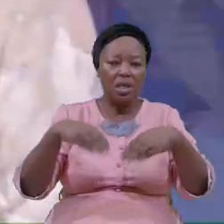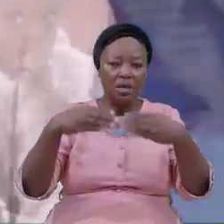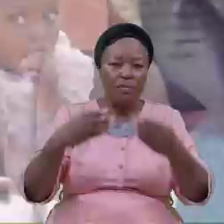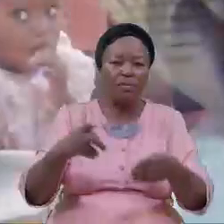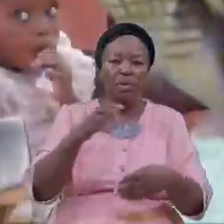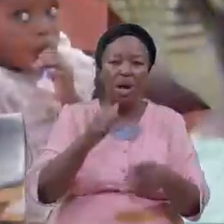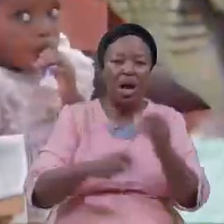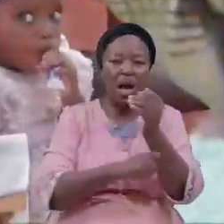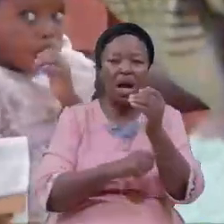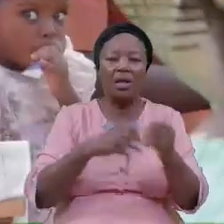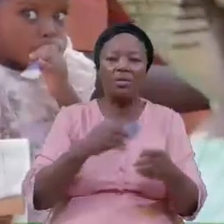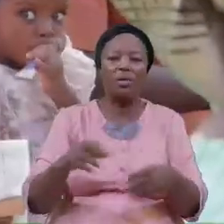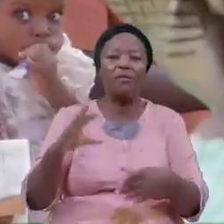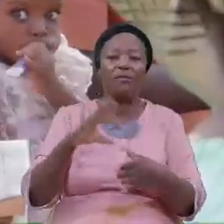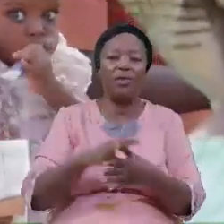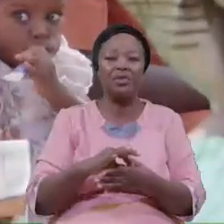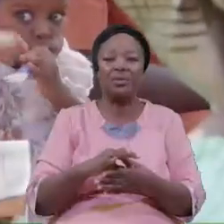flesh.